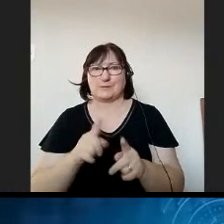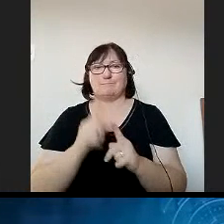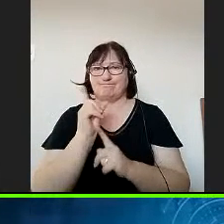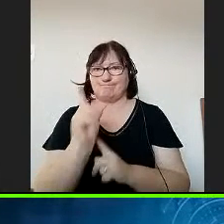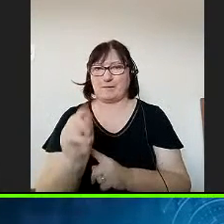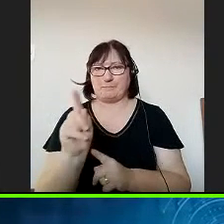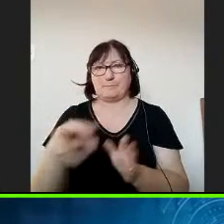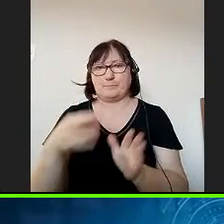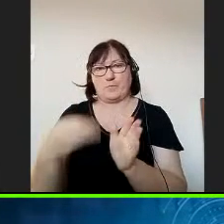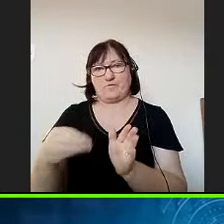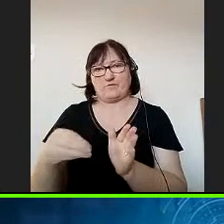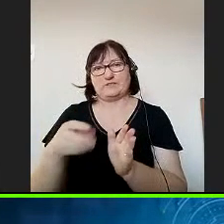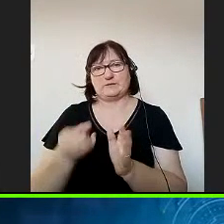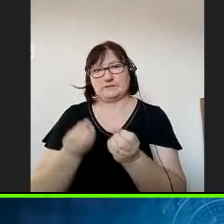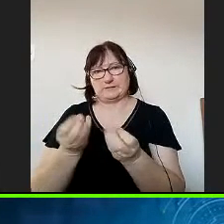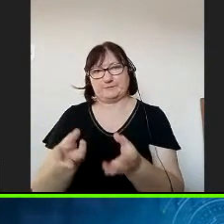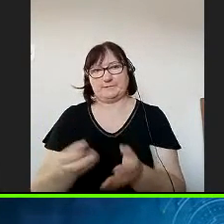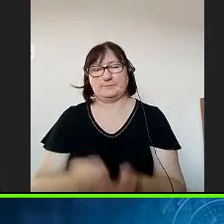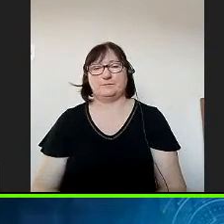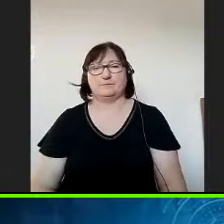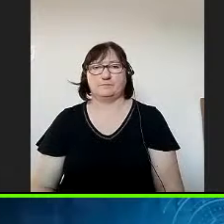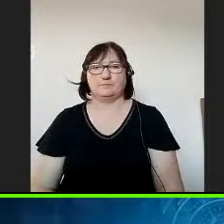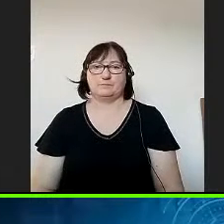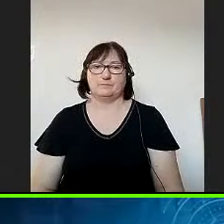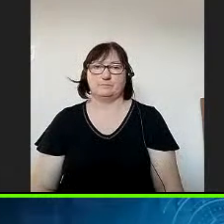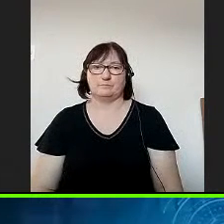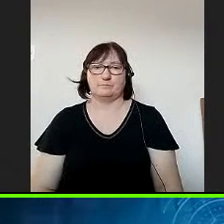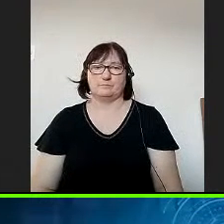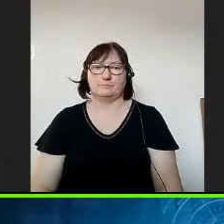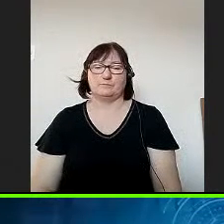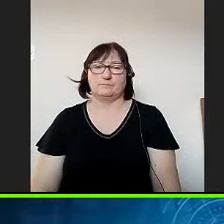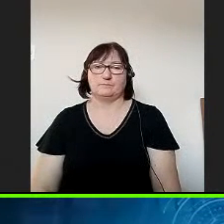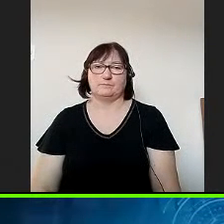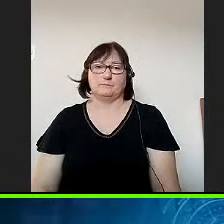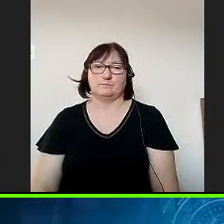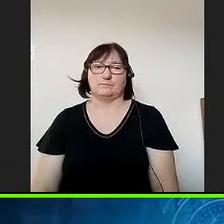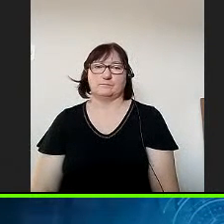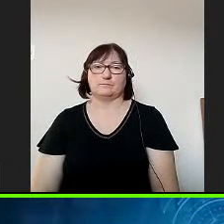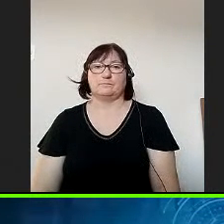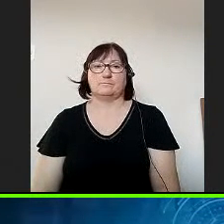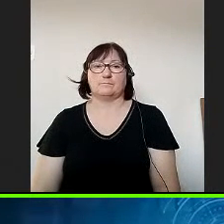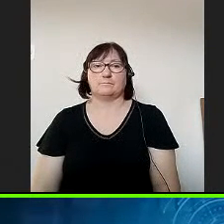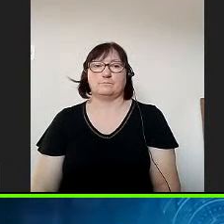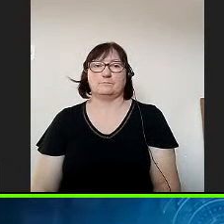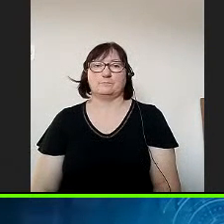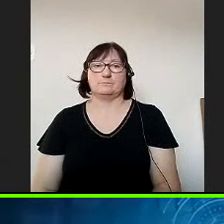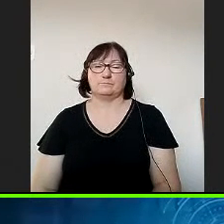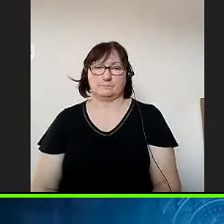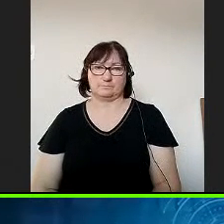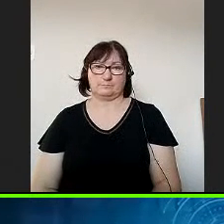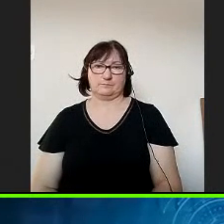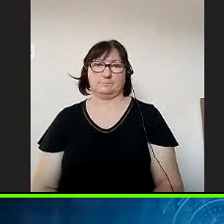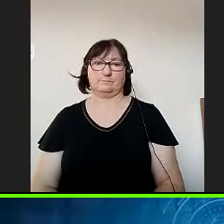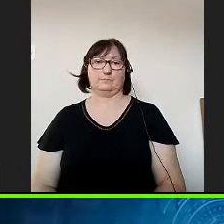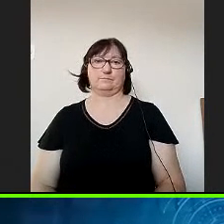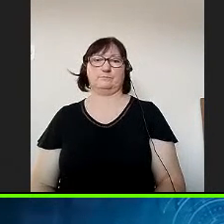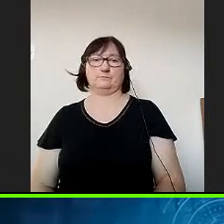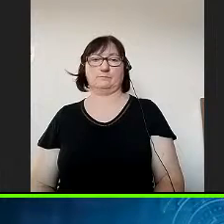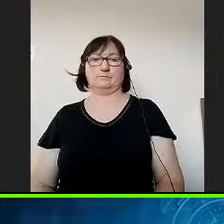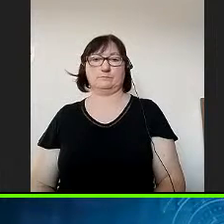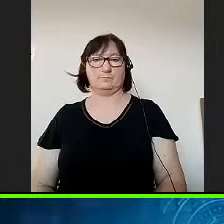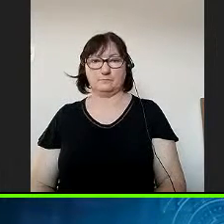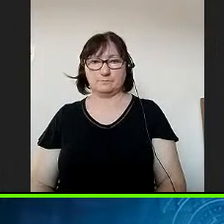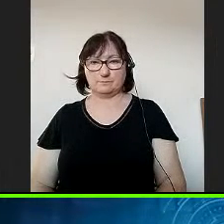Selawani, I think the next question is also to you, Selawani, from Kane. He's asking for an intended import